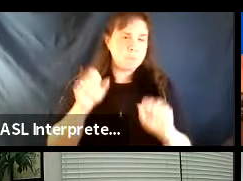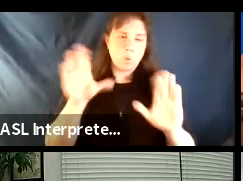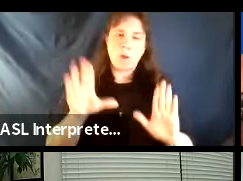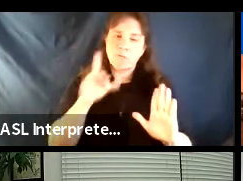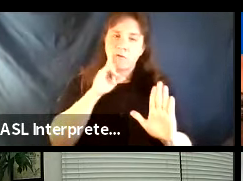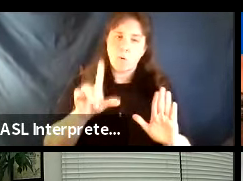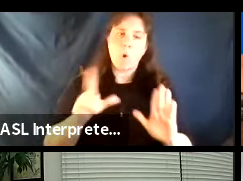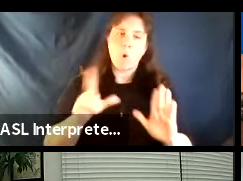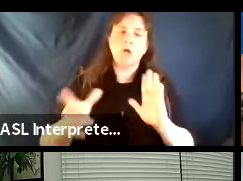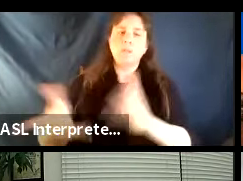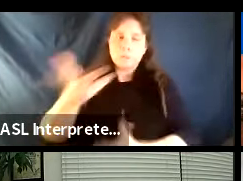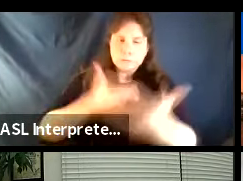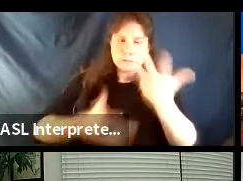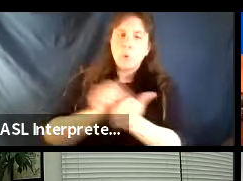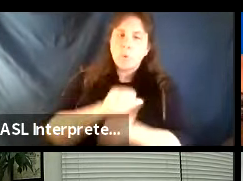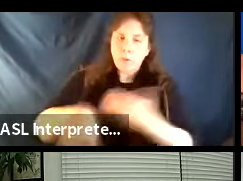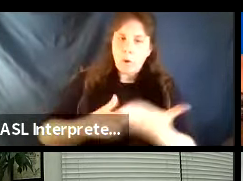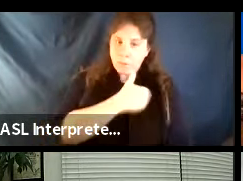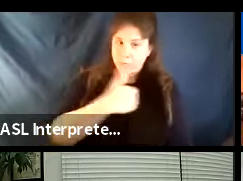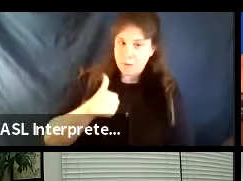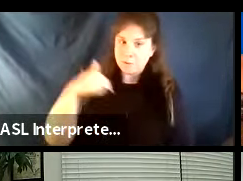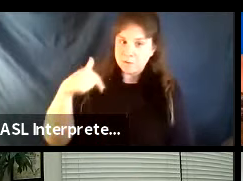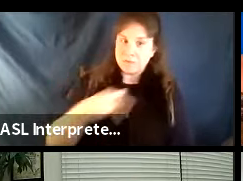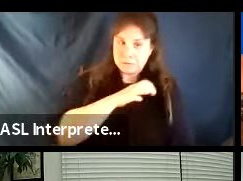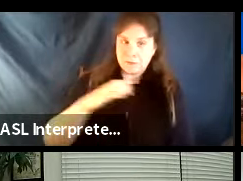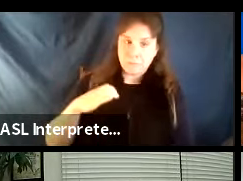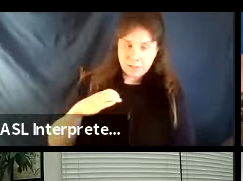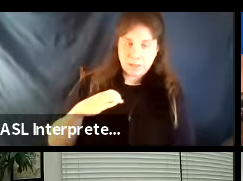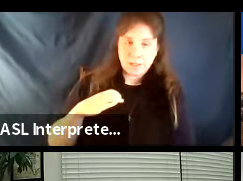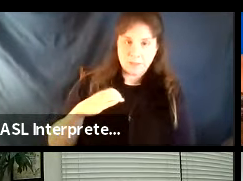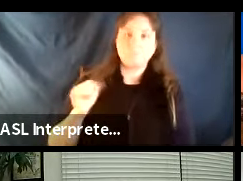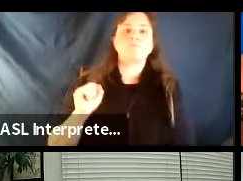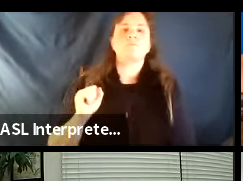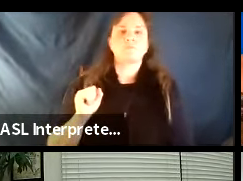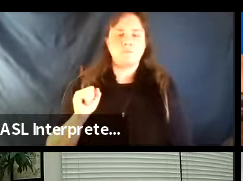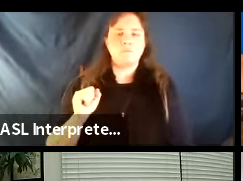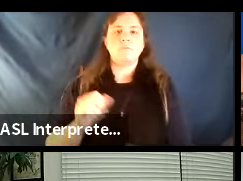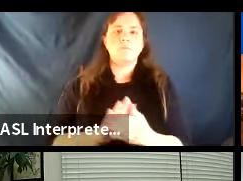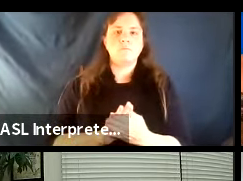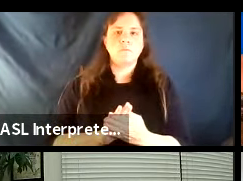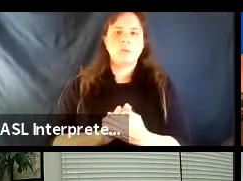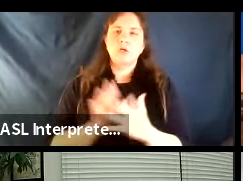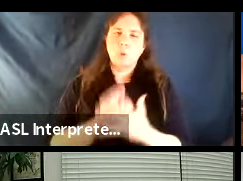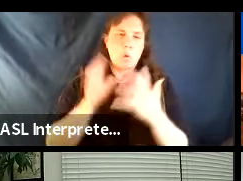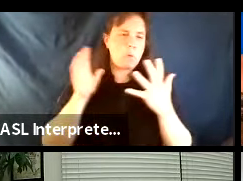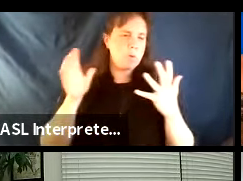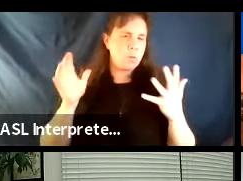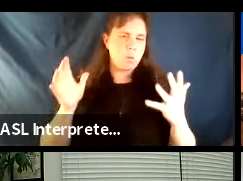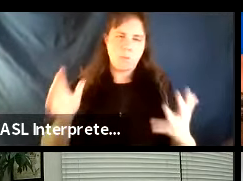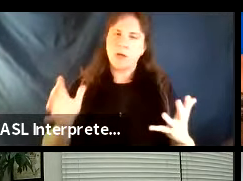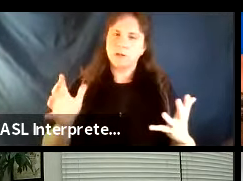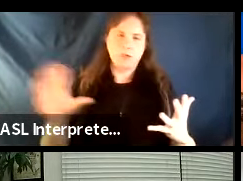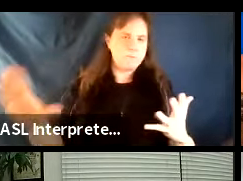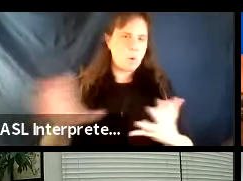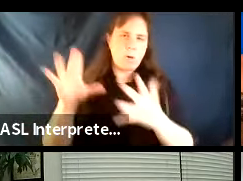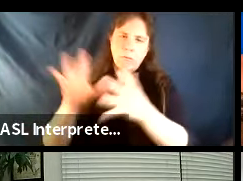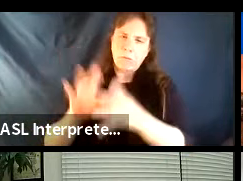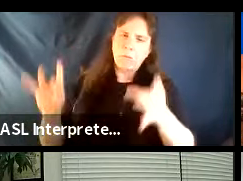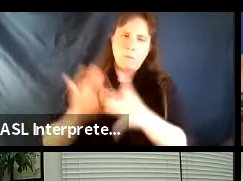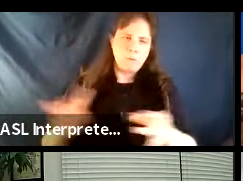engagement of all of the members of this committee. There was so much that was said in this